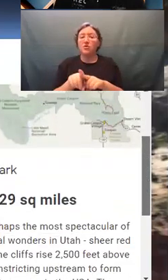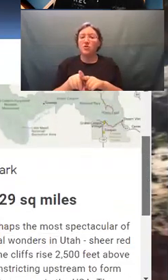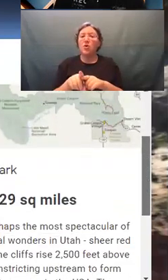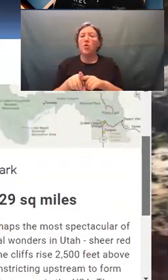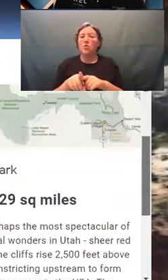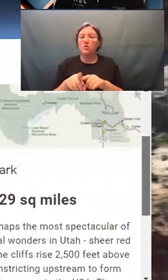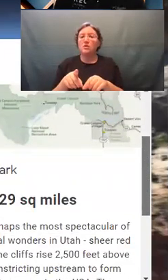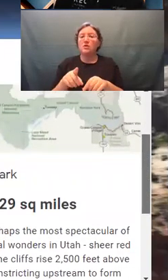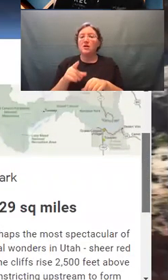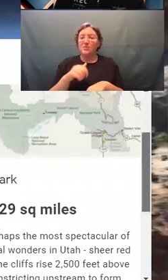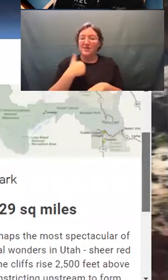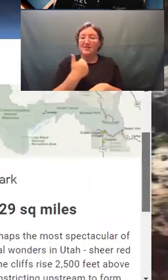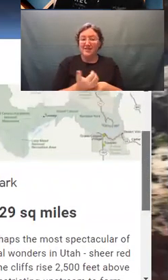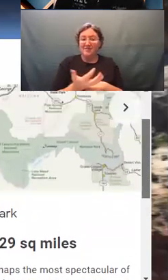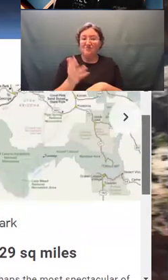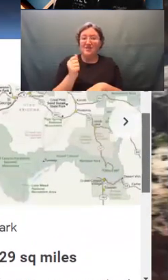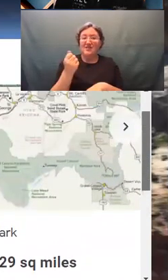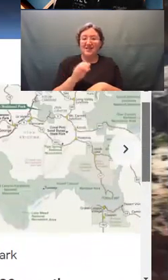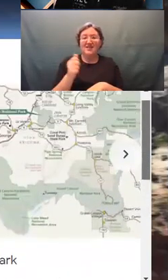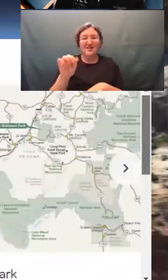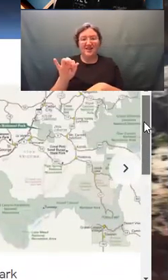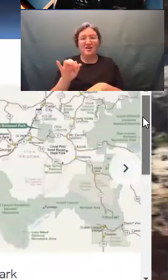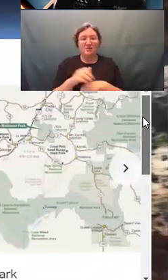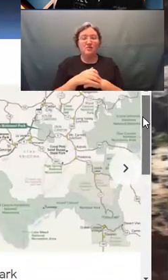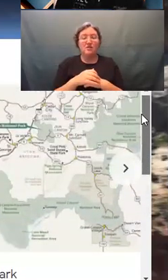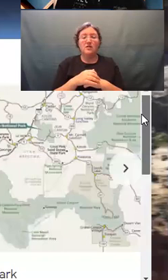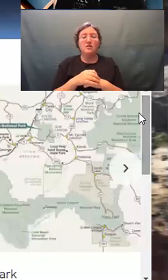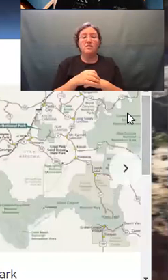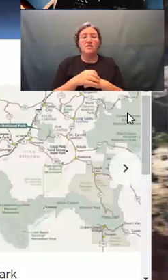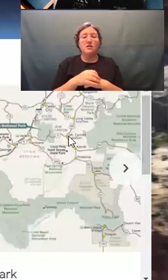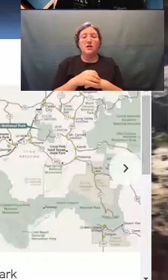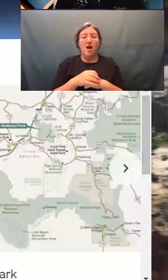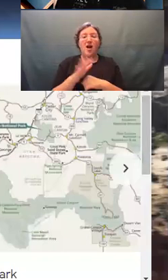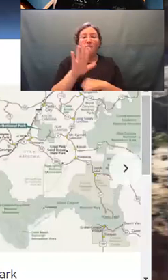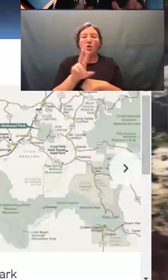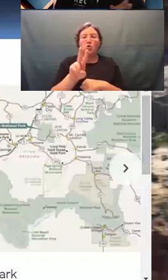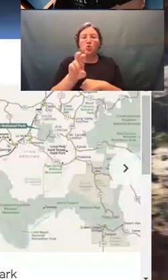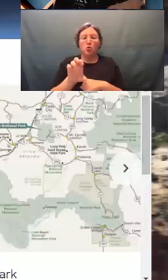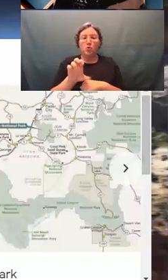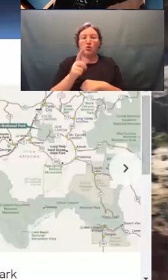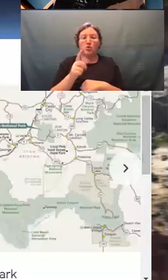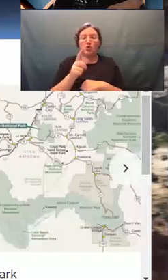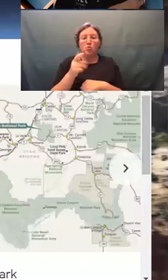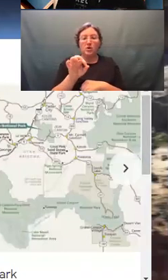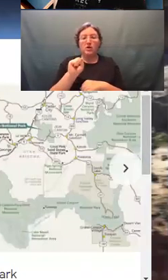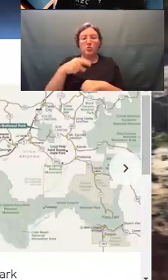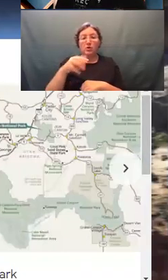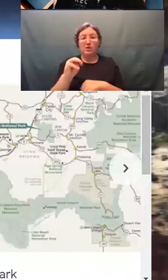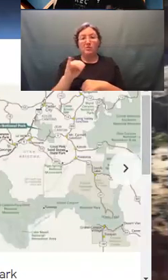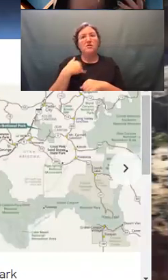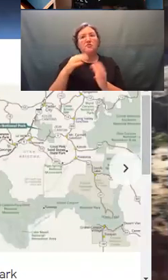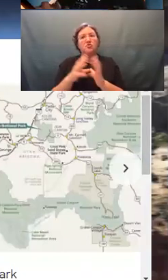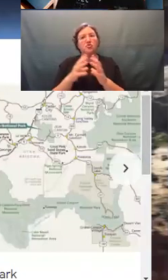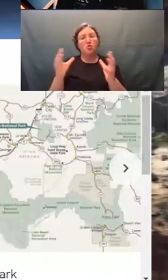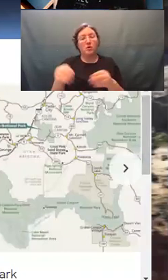being established back in 1919. It's approximately 229 square miles and has so much to